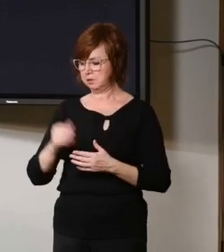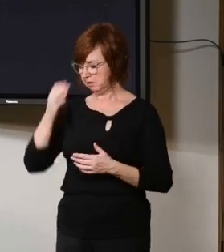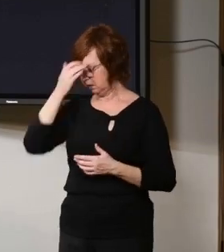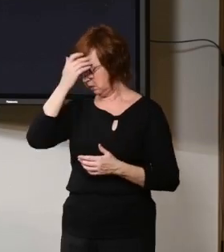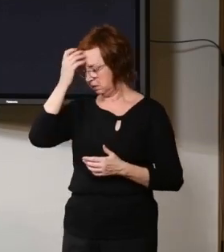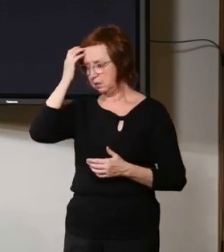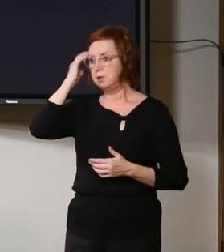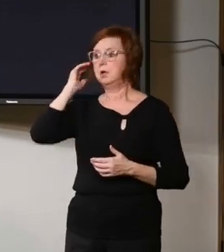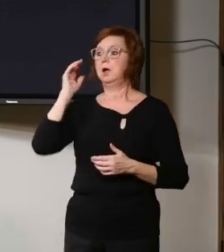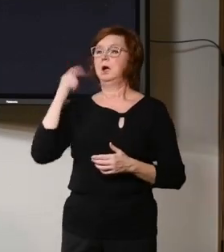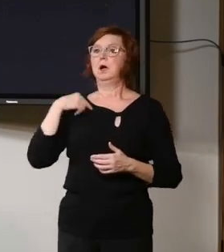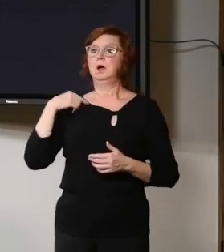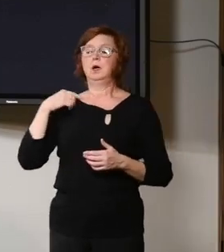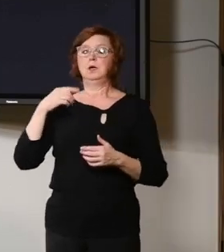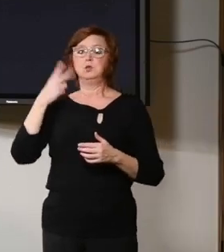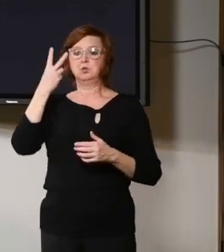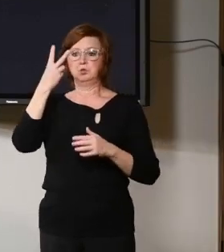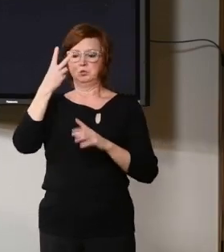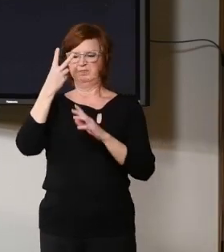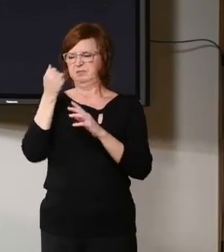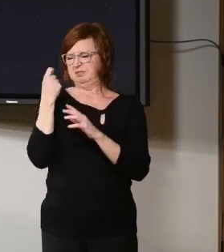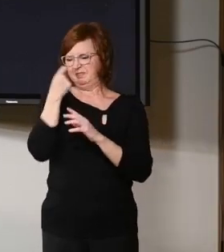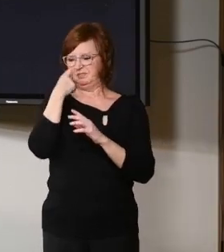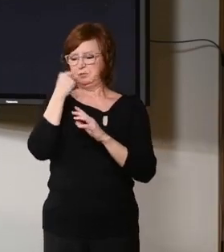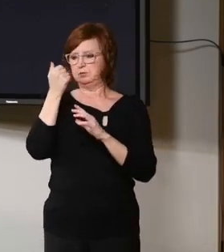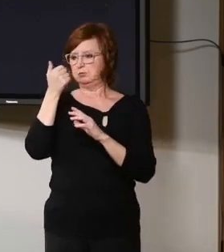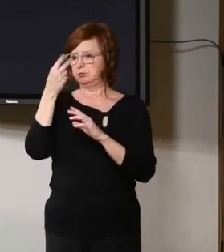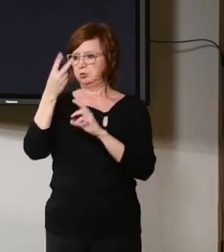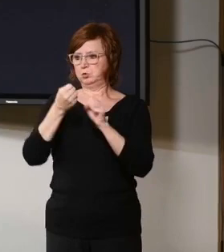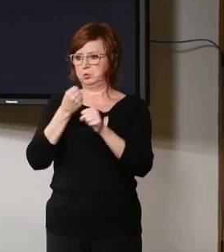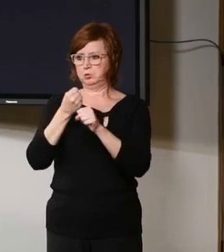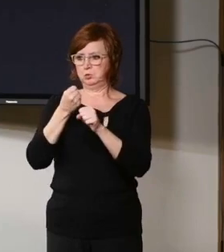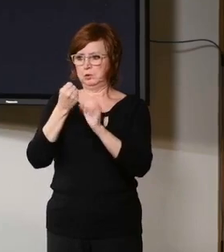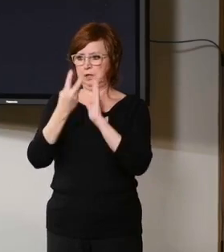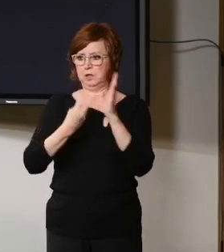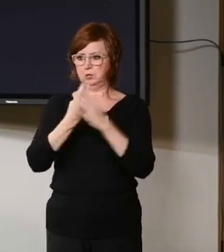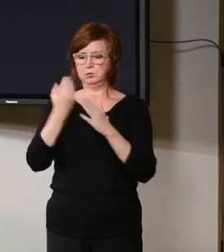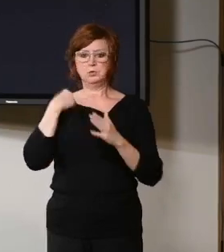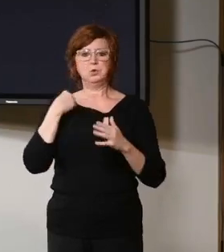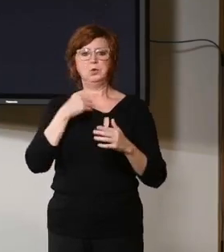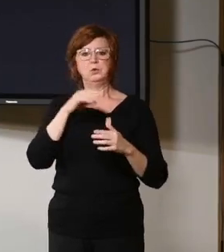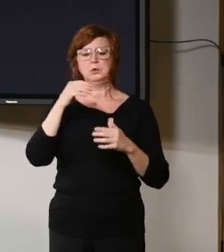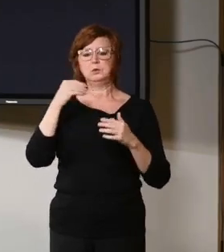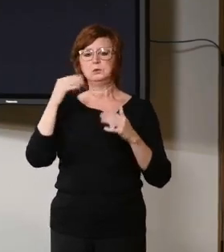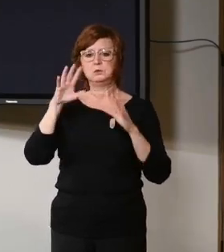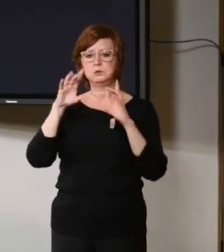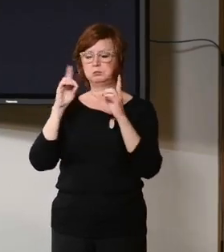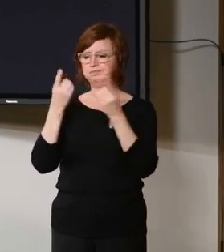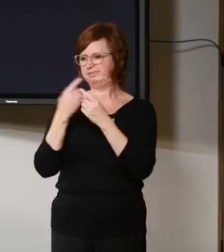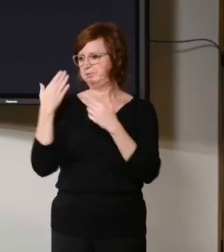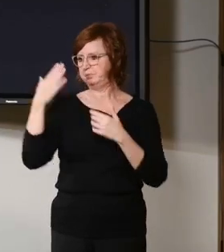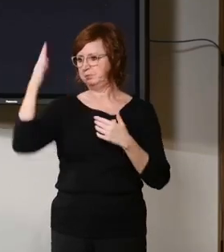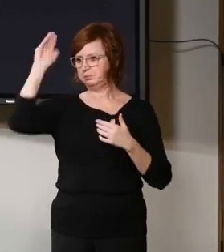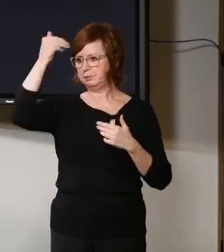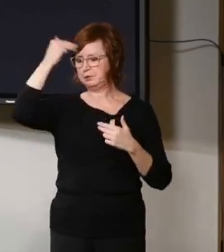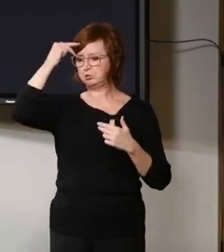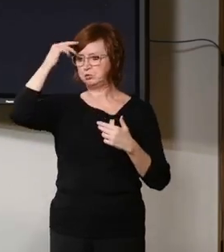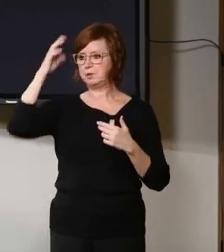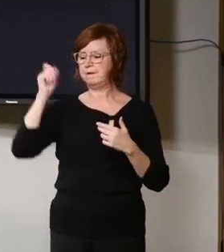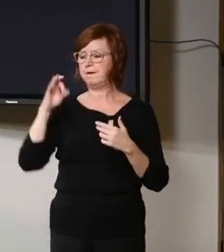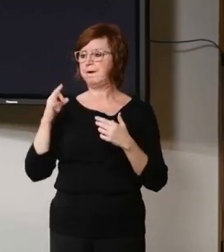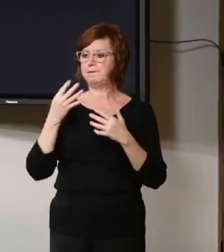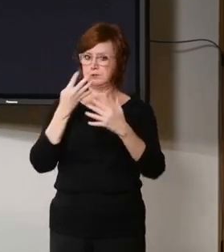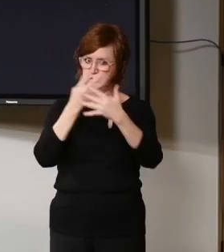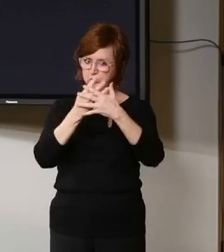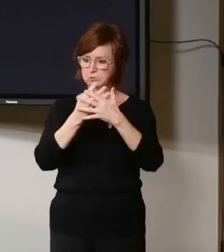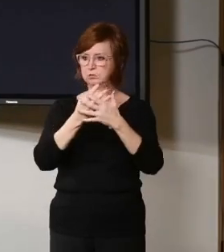or Corrections confirmed that 2 Saskatoon correctional guards have tested positive, I think presumptive